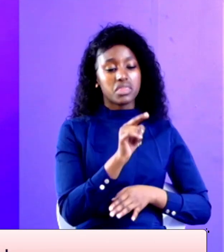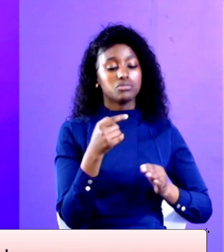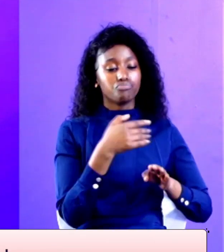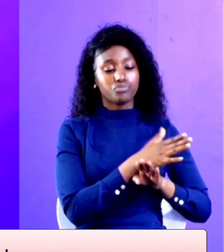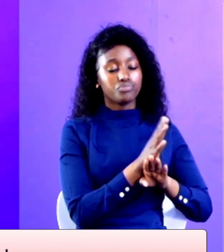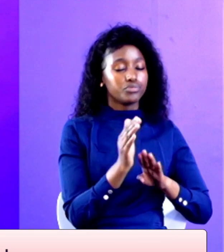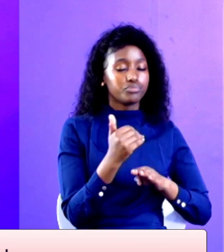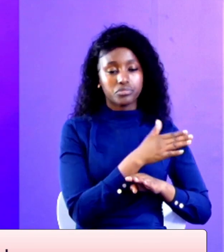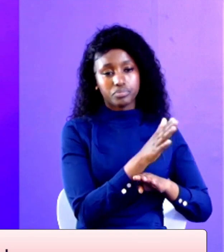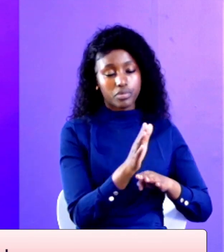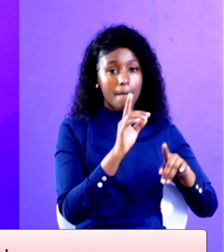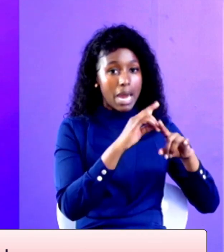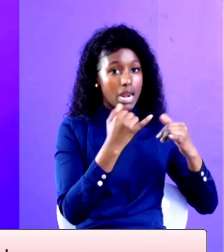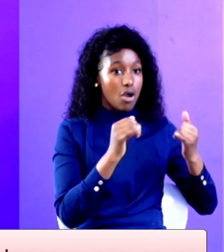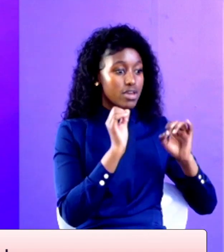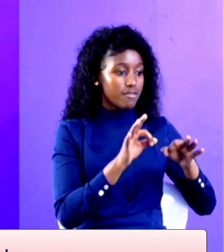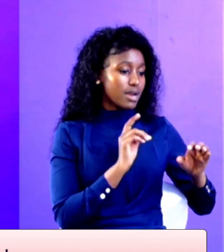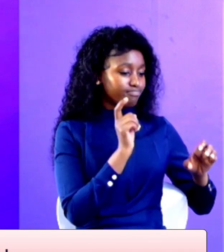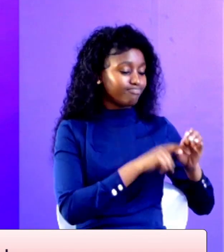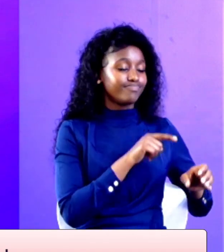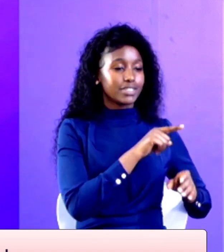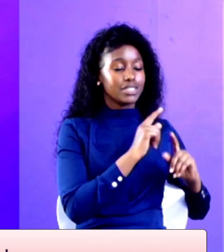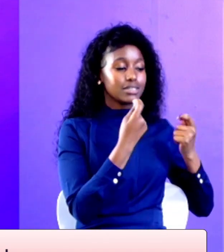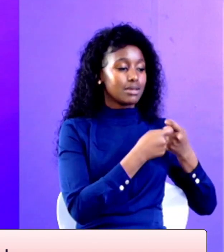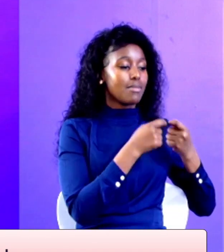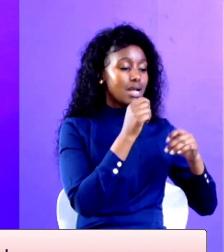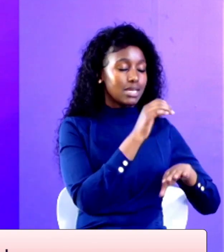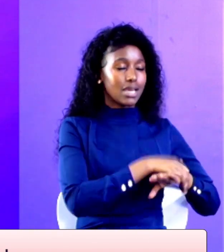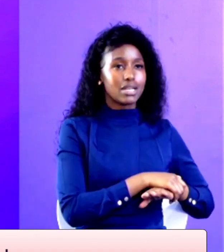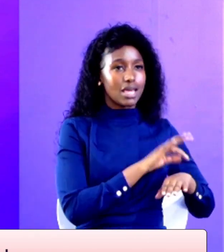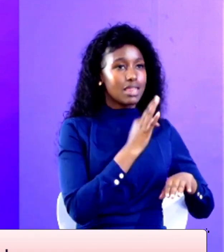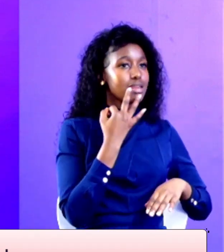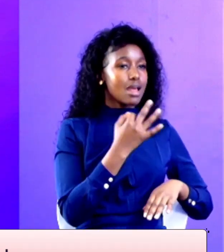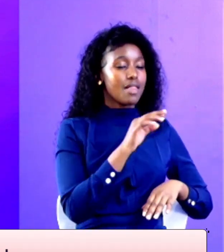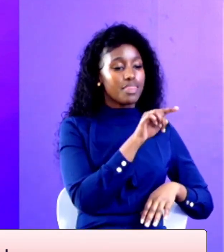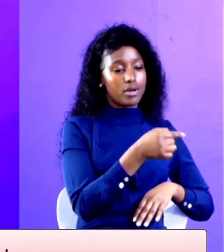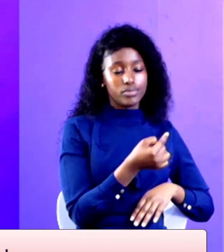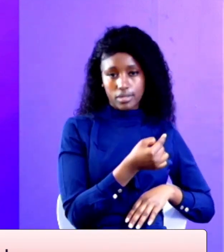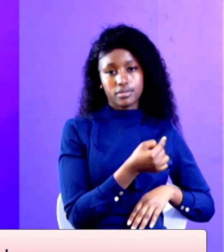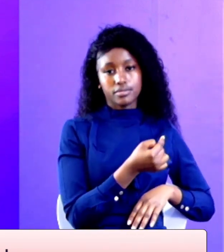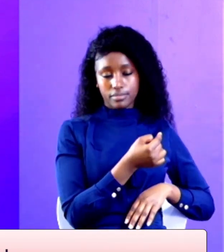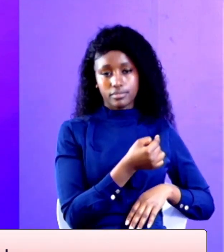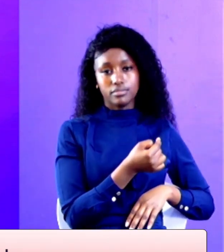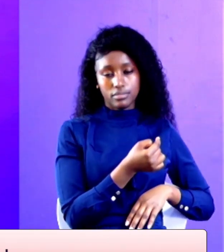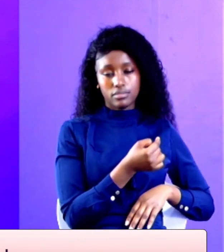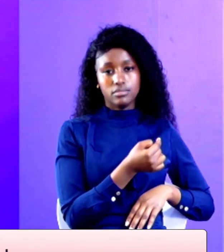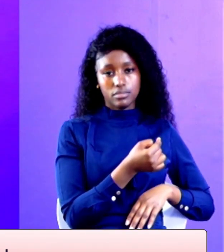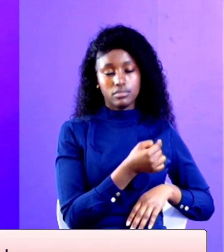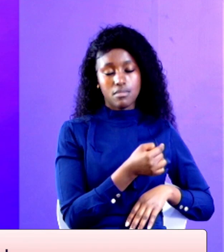But at Liverpool, he will earn at least around 300,000